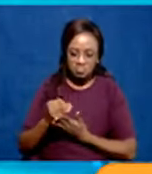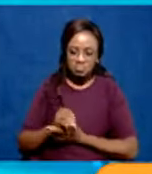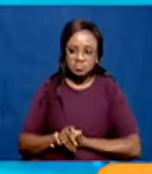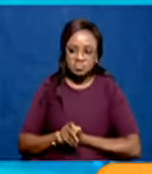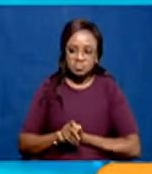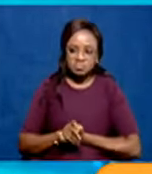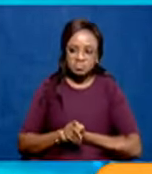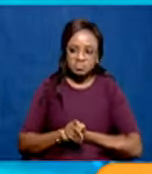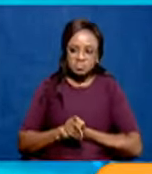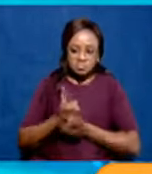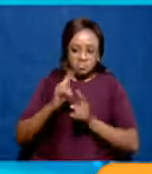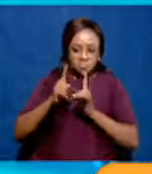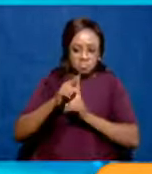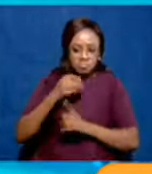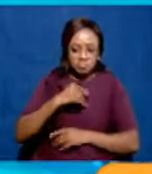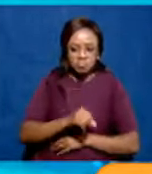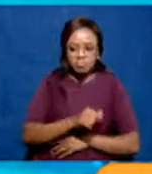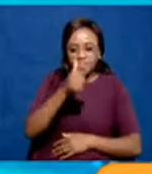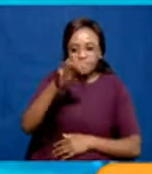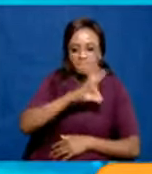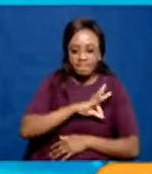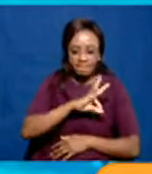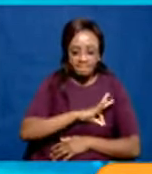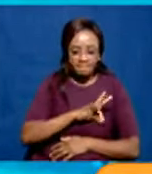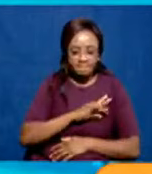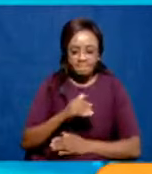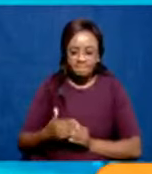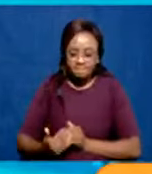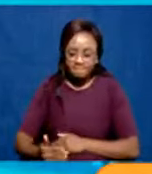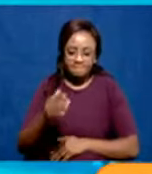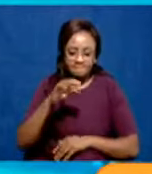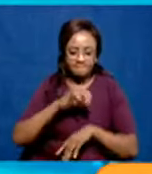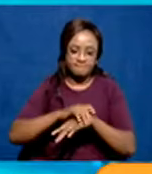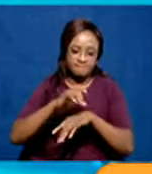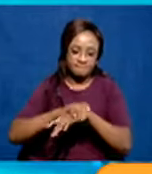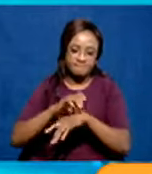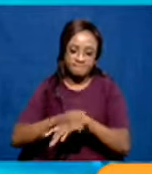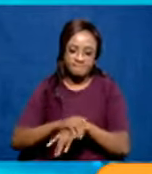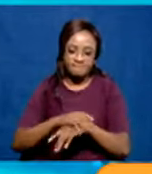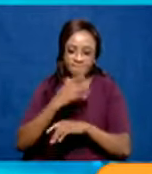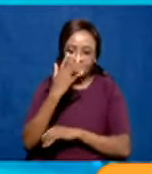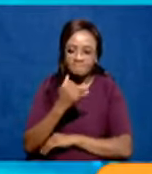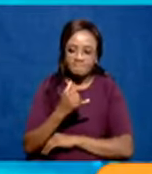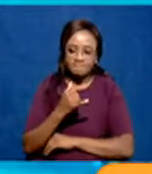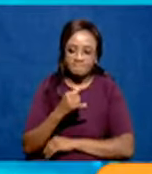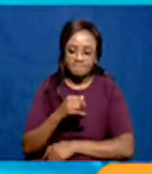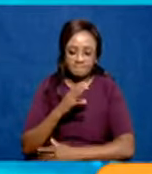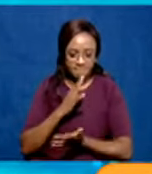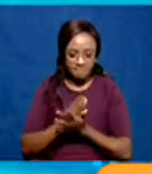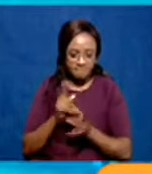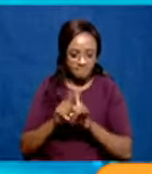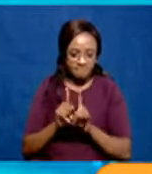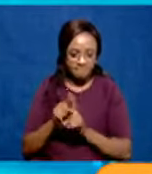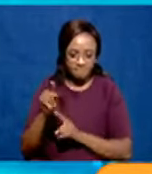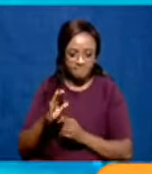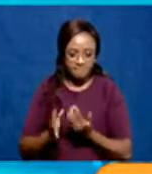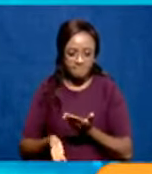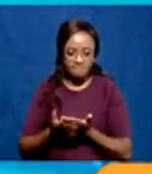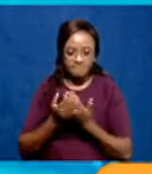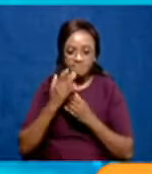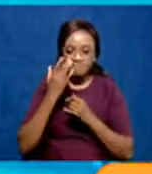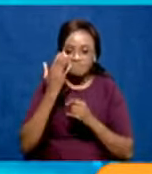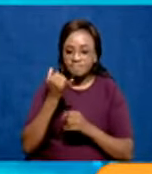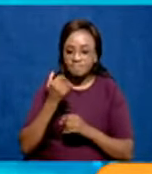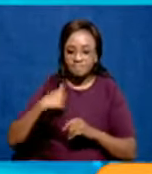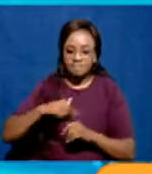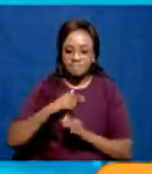There are benefits that accrue down the road because the principle of a stitch in time saves nine works even in healthcare. So at the end of the day, even if we were to